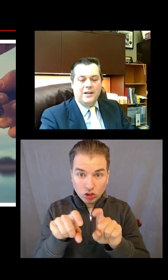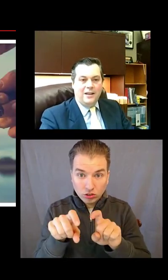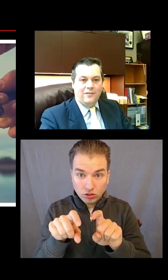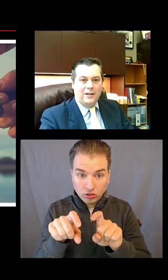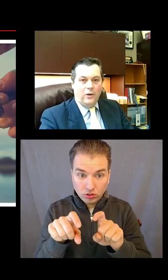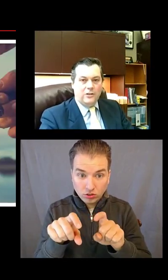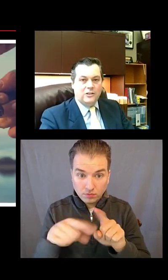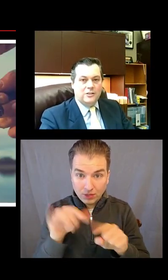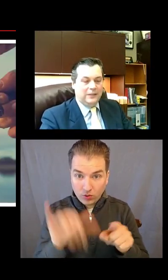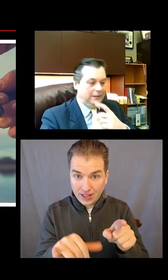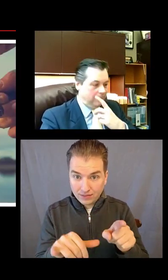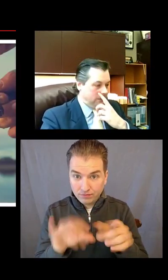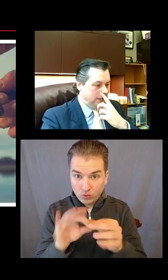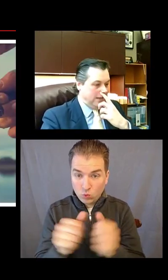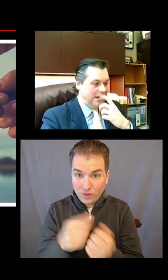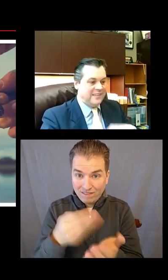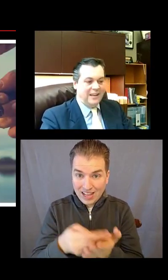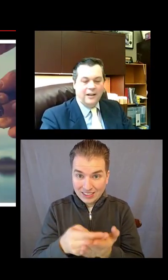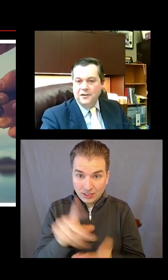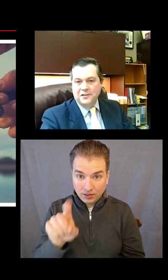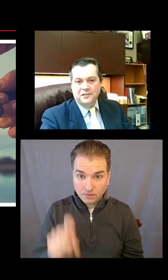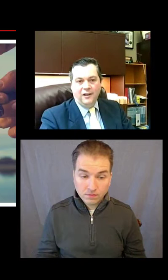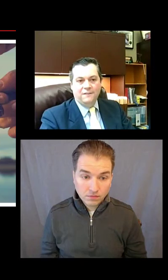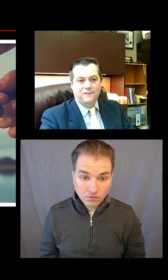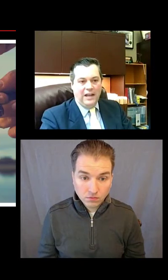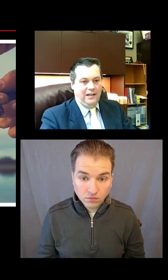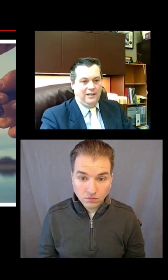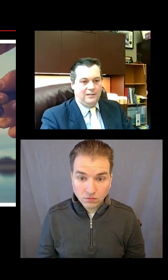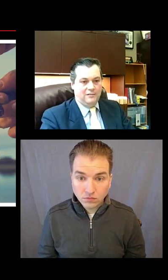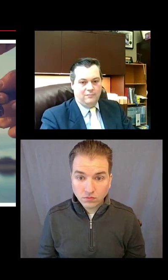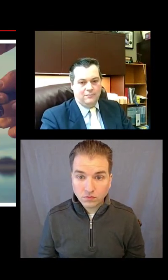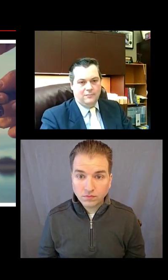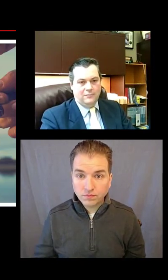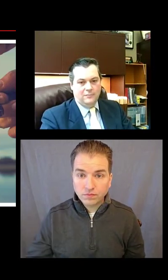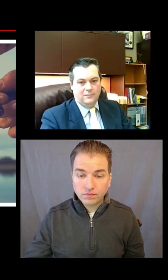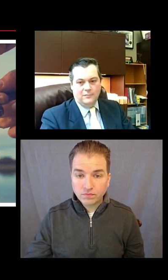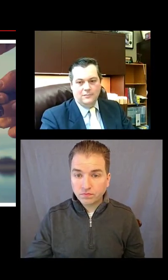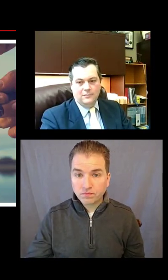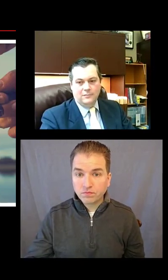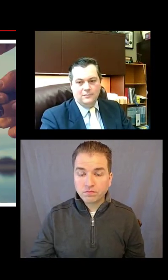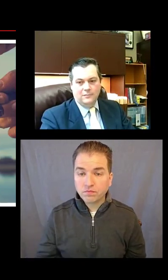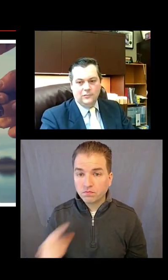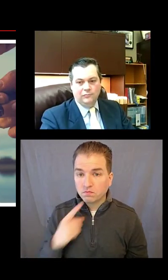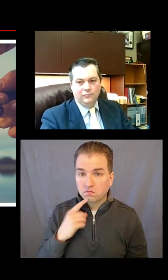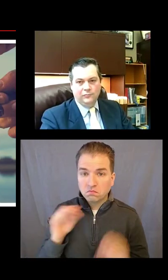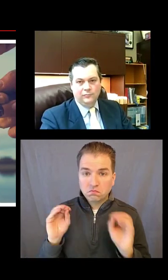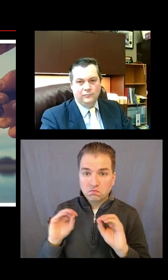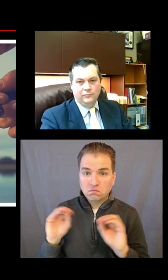Does anybody have any questions specifically on the areas of finance?